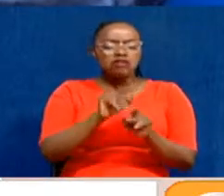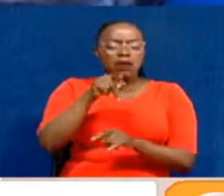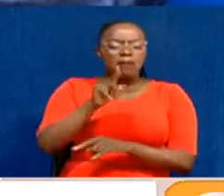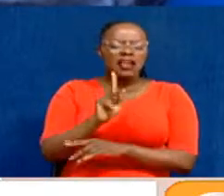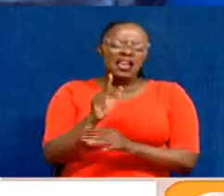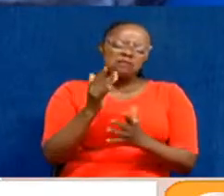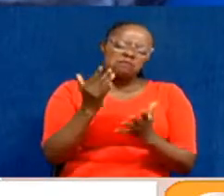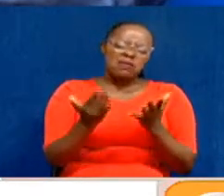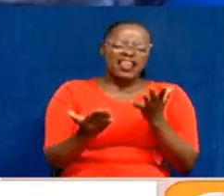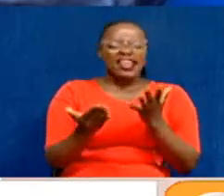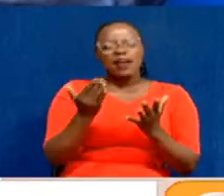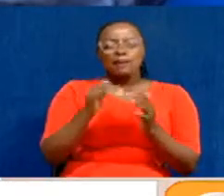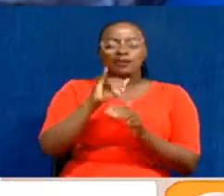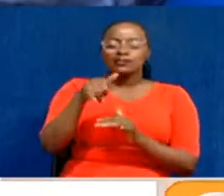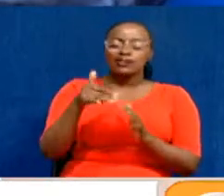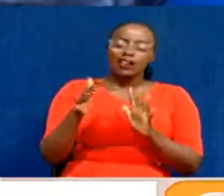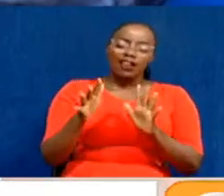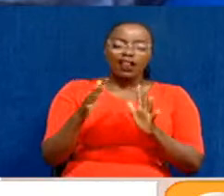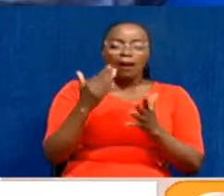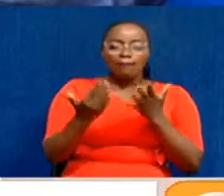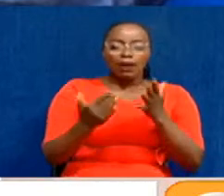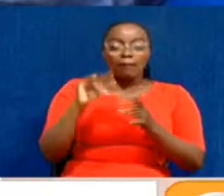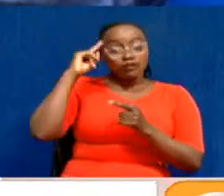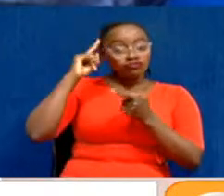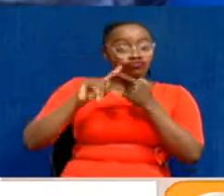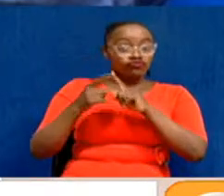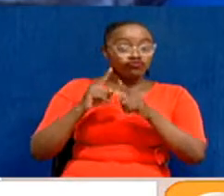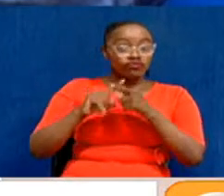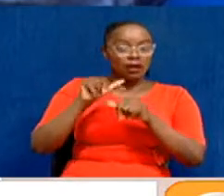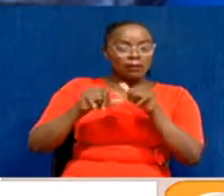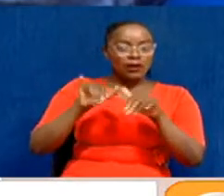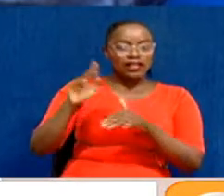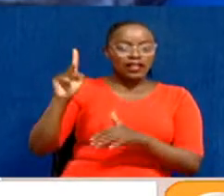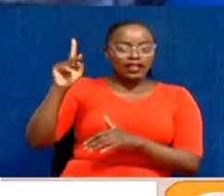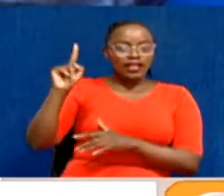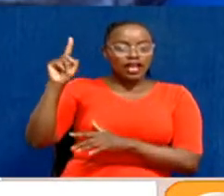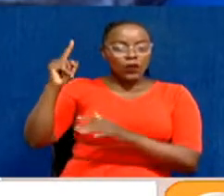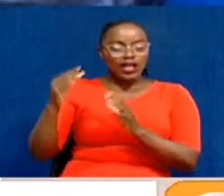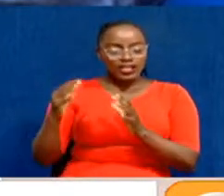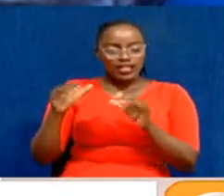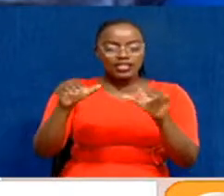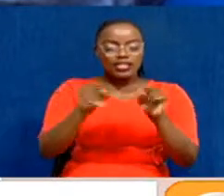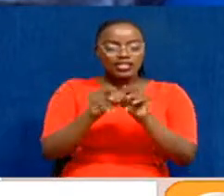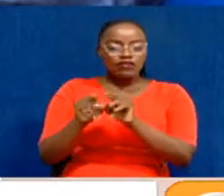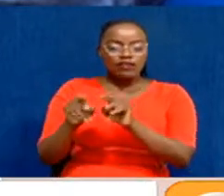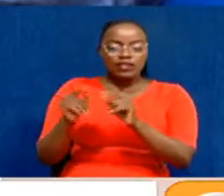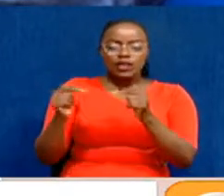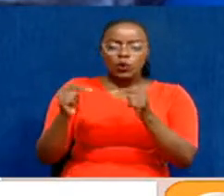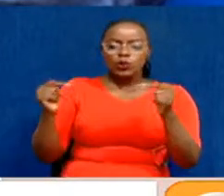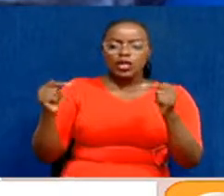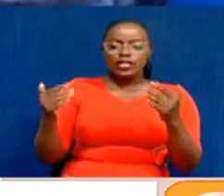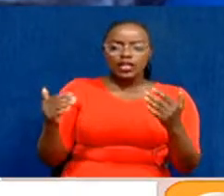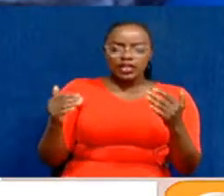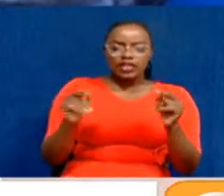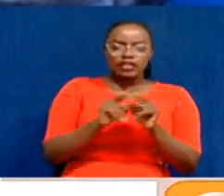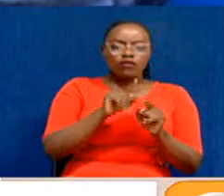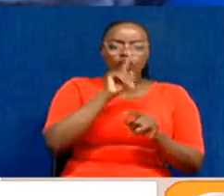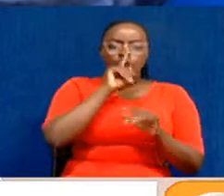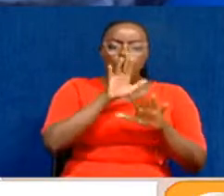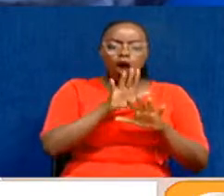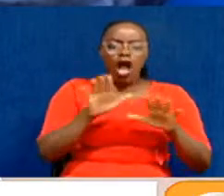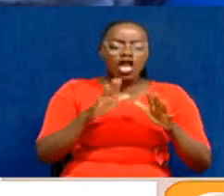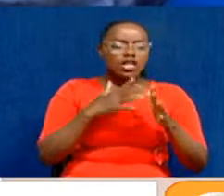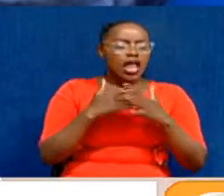is maybe, just maybe, meditating. In Kenya Kwanza, it is contrastingly dead